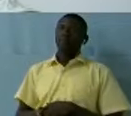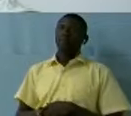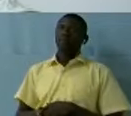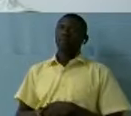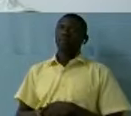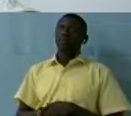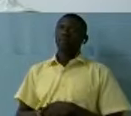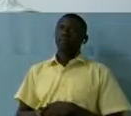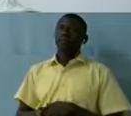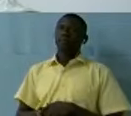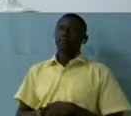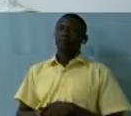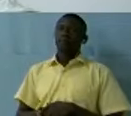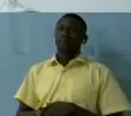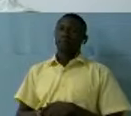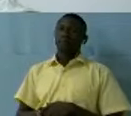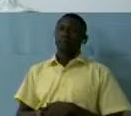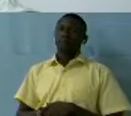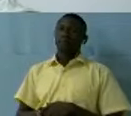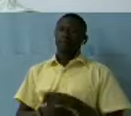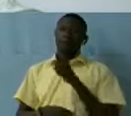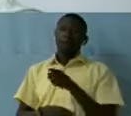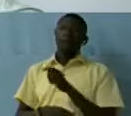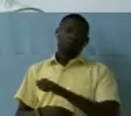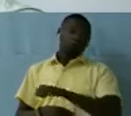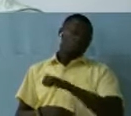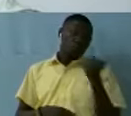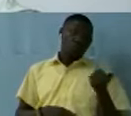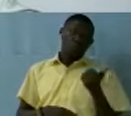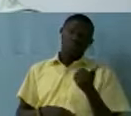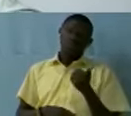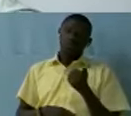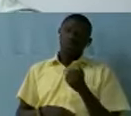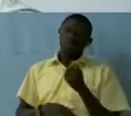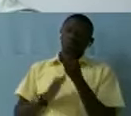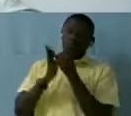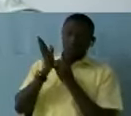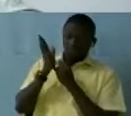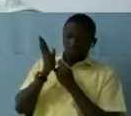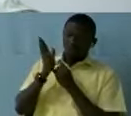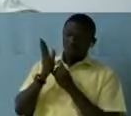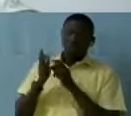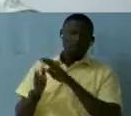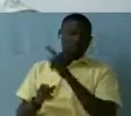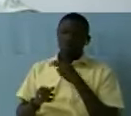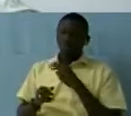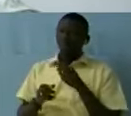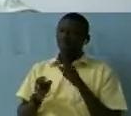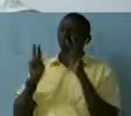those issues are not the subject of the case they are being prosecuted for at the moment.